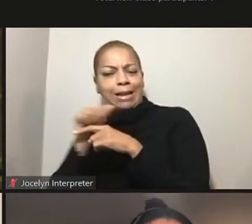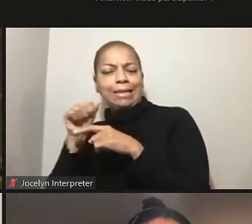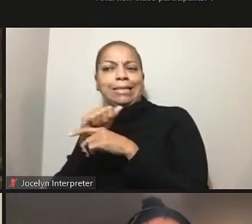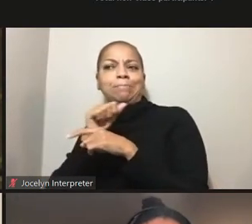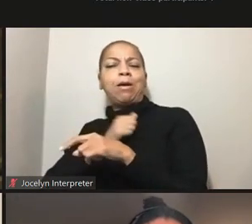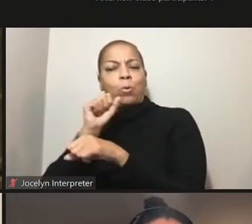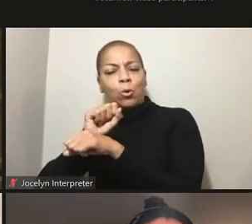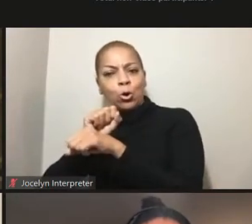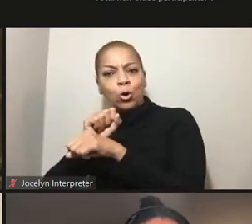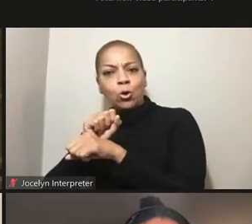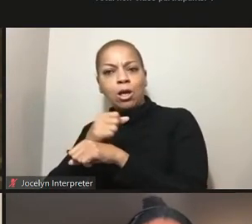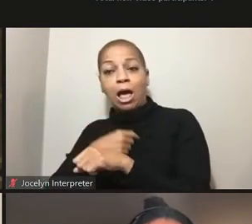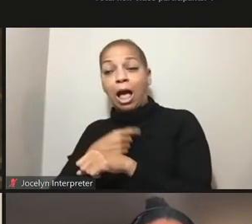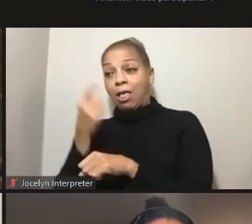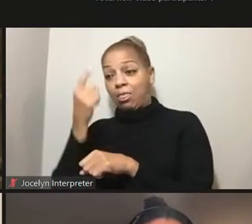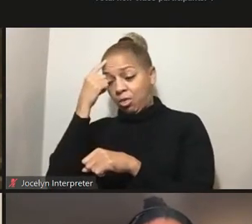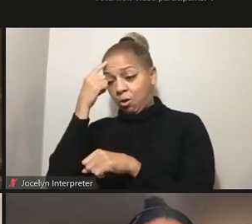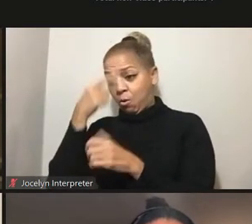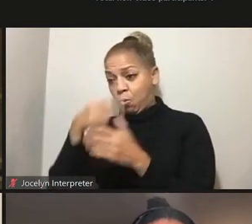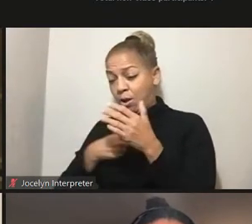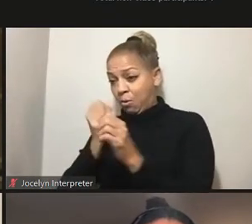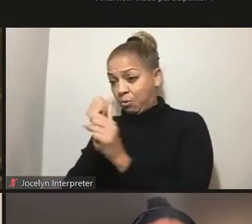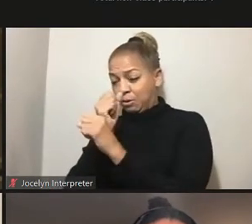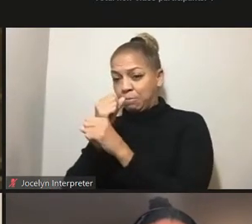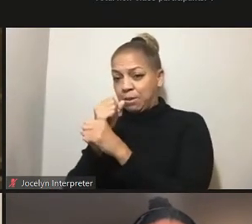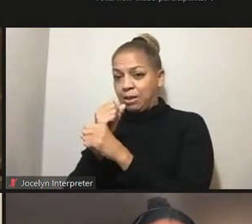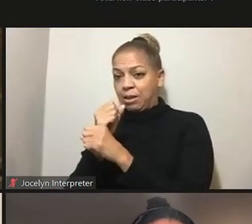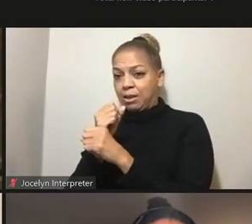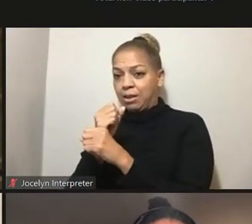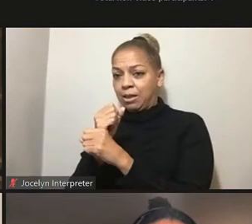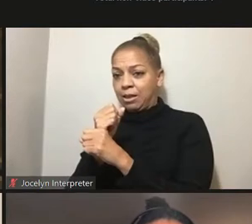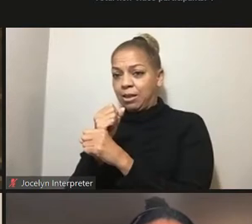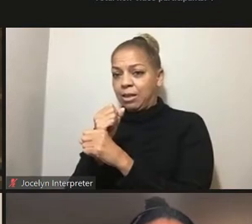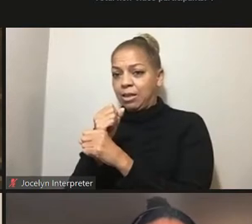was making literally did a 90 degree turn